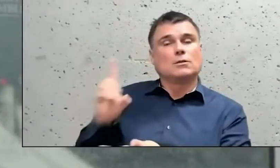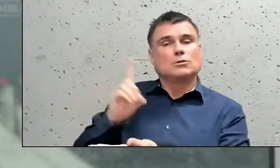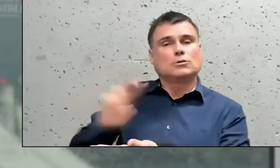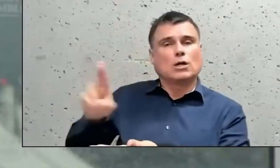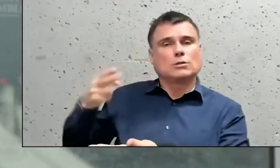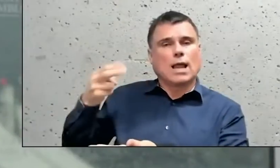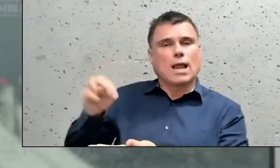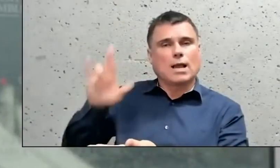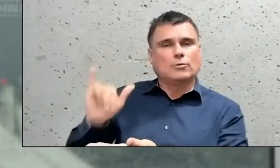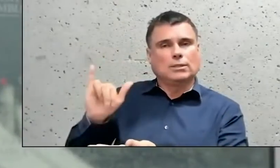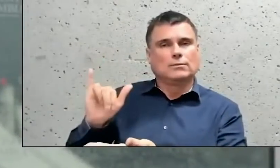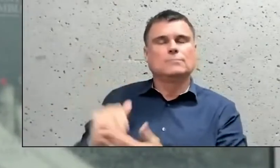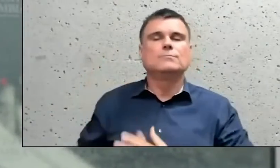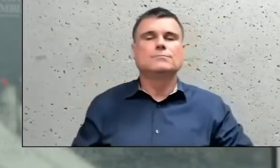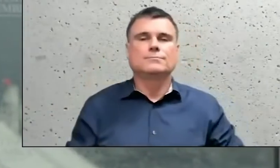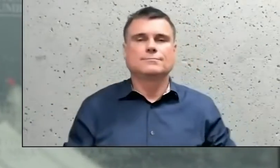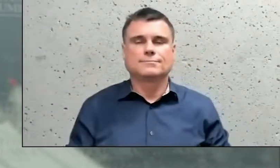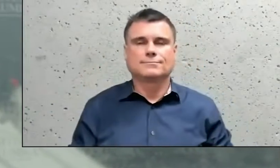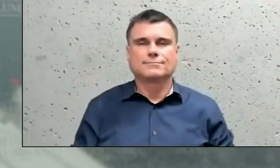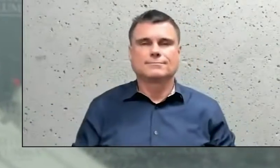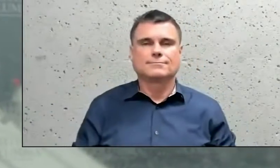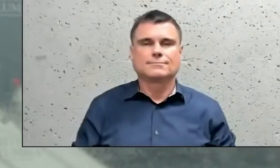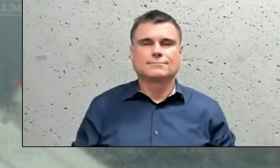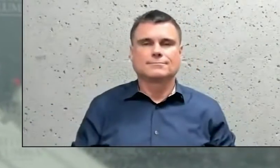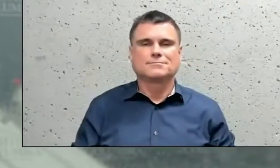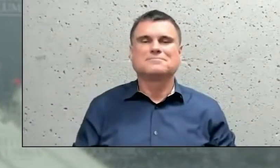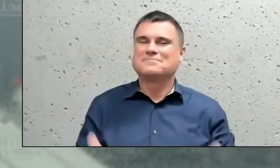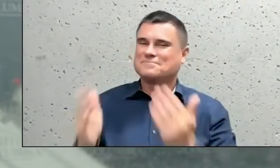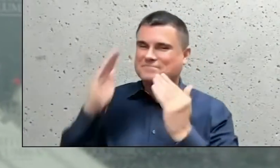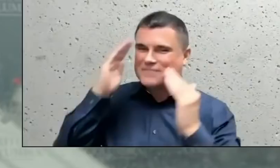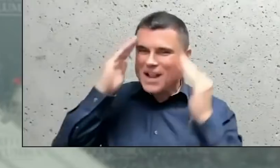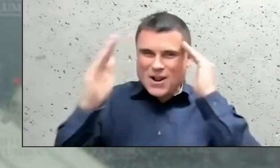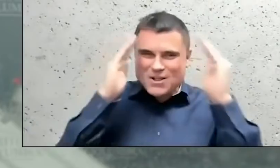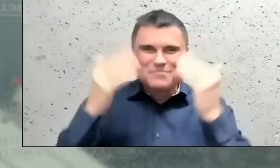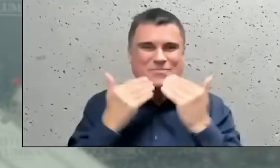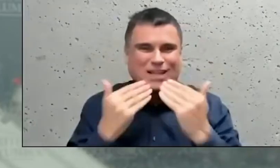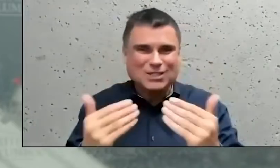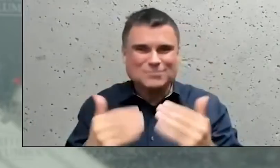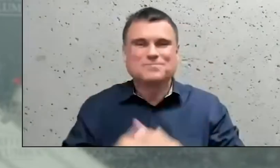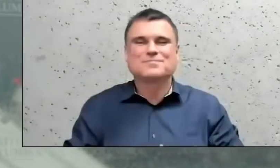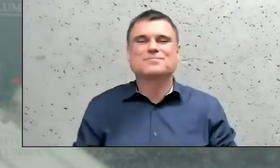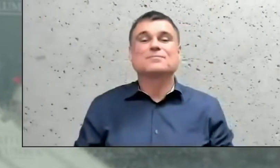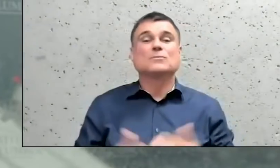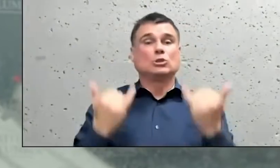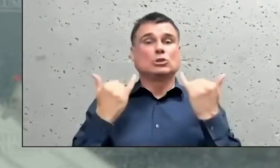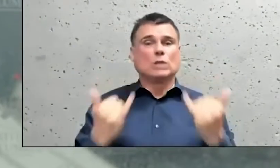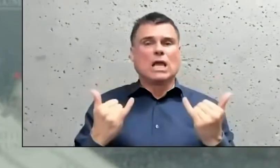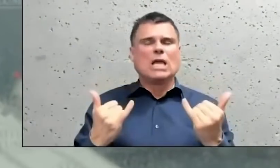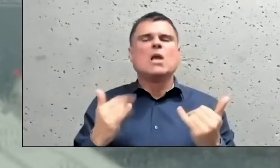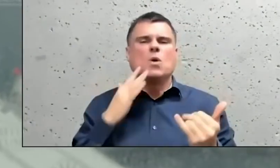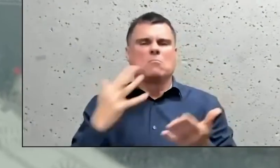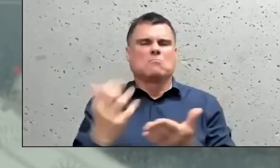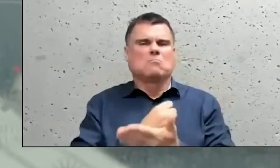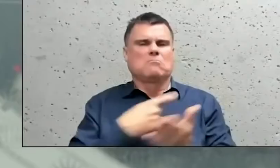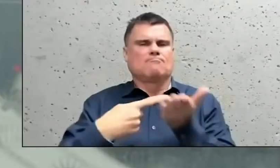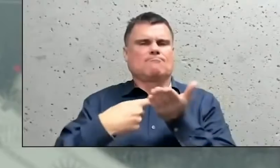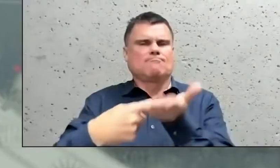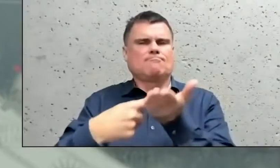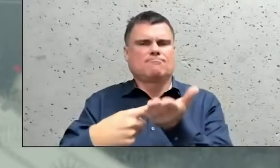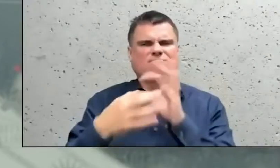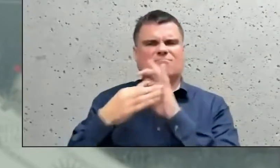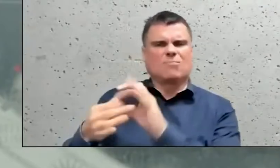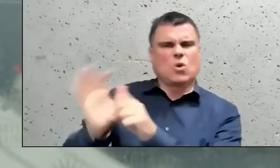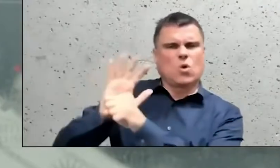Thank you very much and good afternoon. So this afternoon we'll be sharing the latest updates on our COVID-19 public health